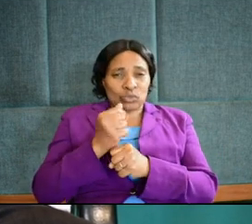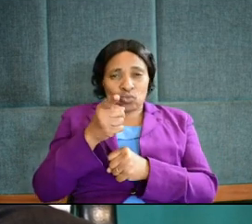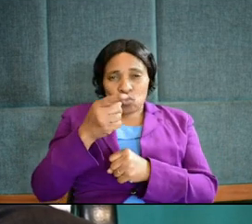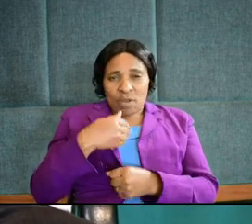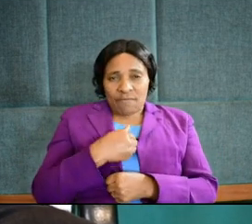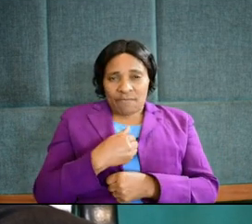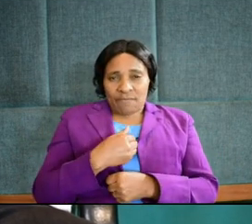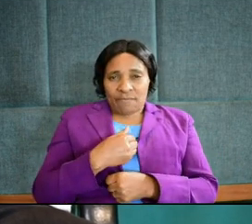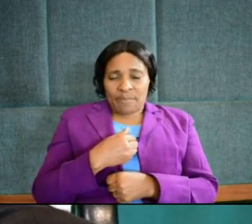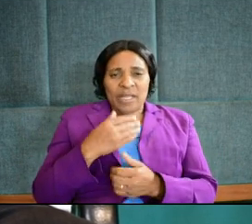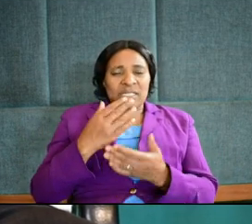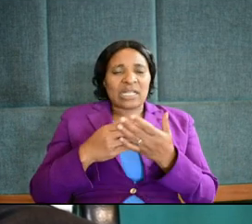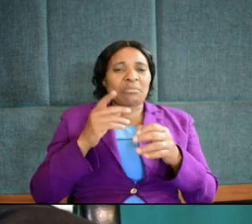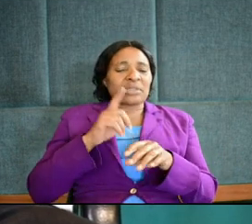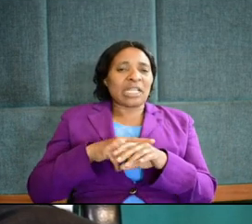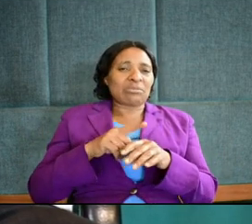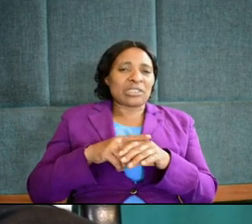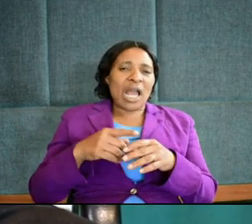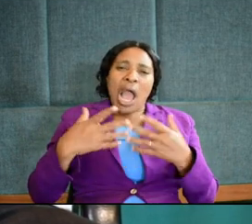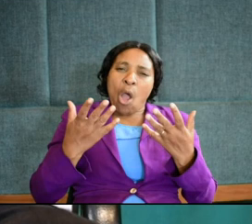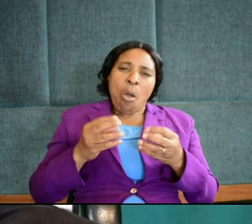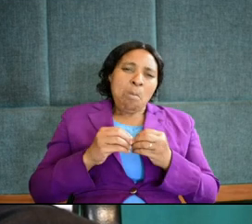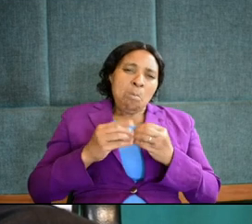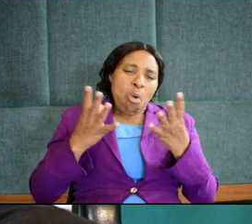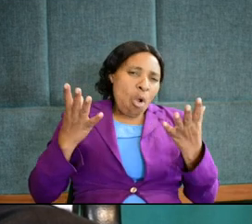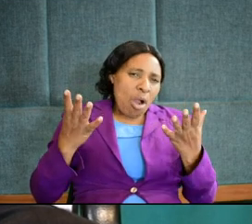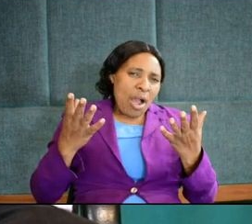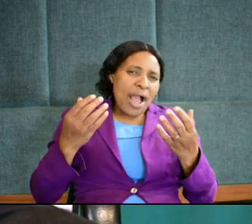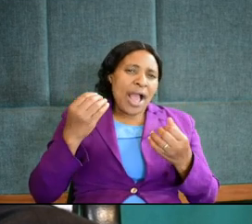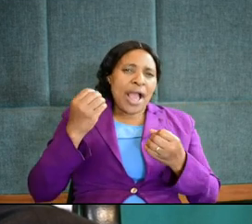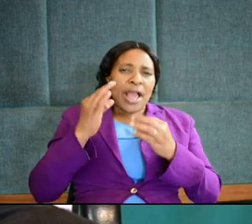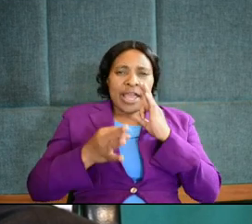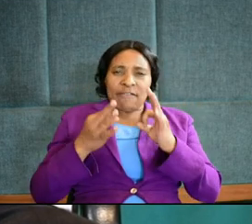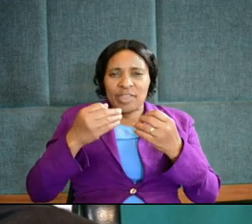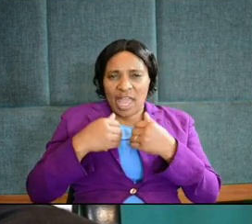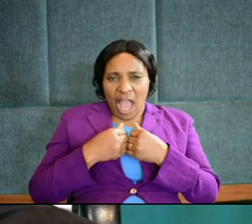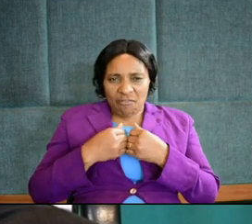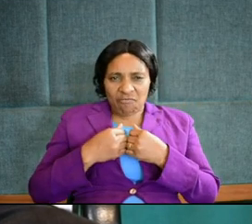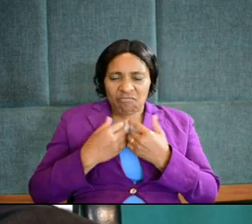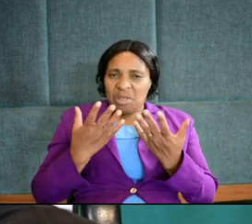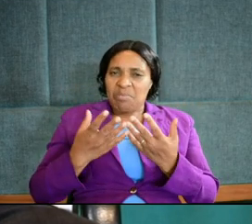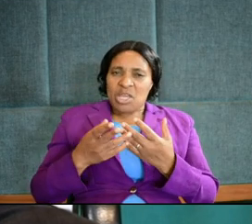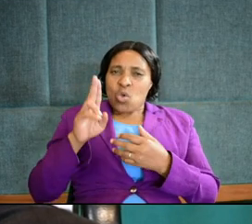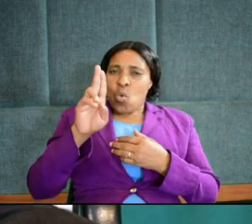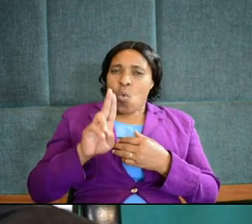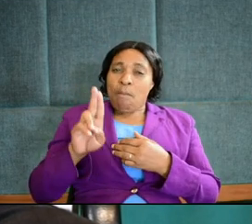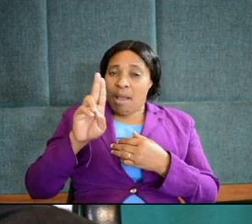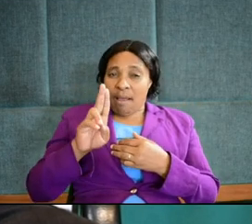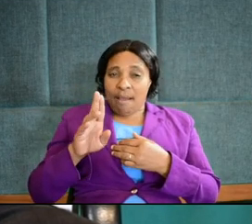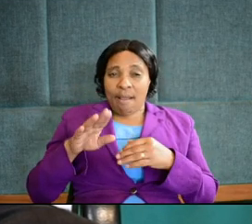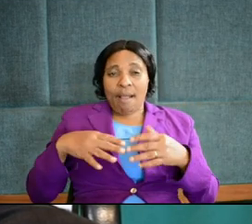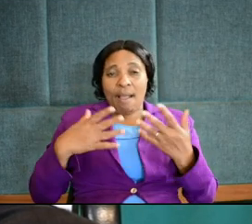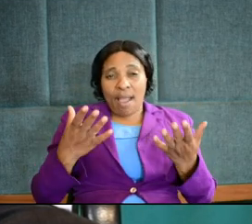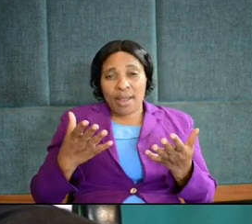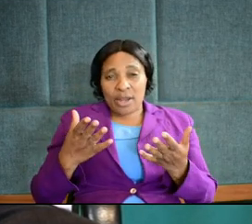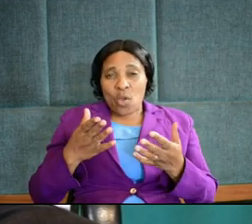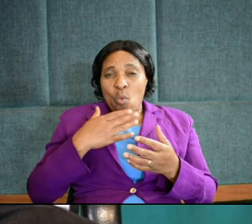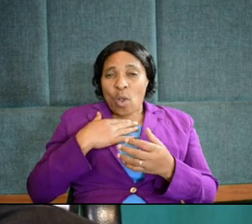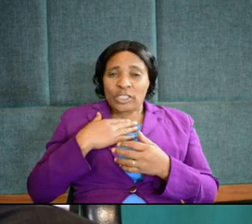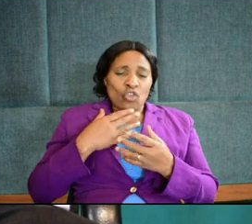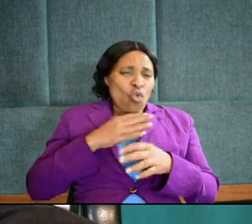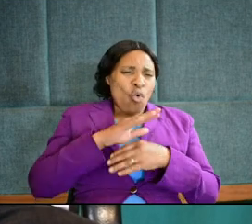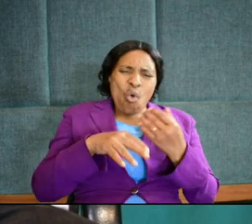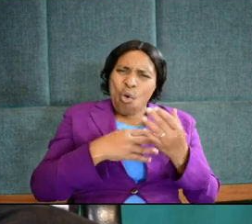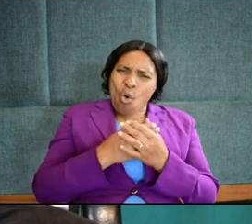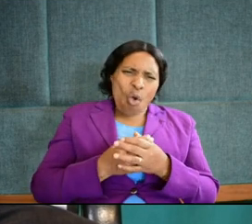know, sometimes I wonder how much more would they do if they had Uber and, you know, and Glovo and Instagram and all